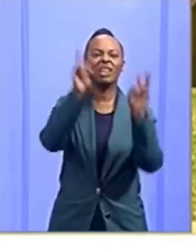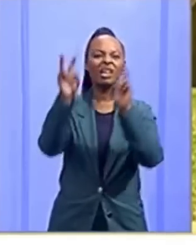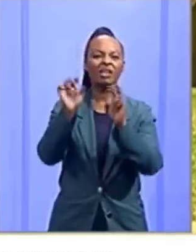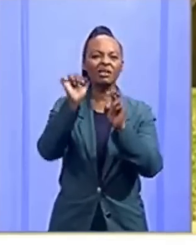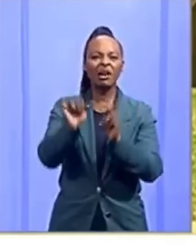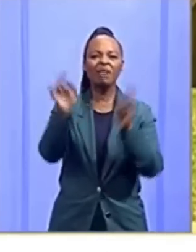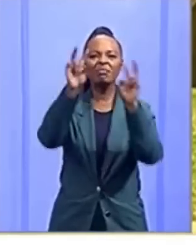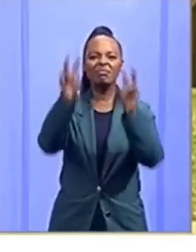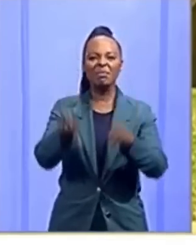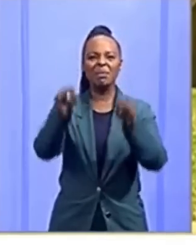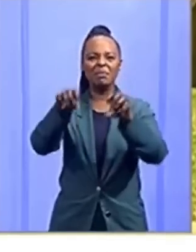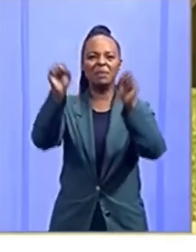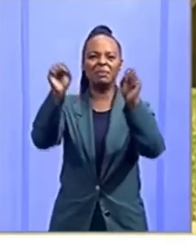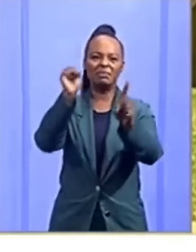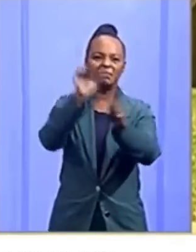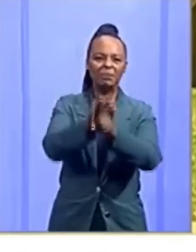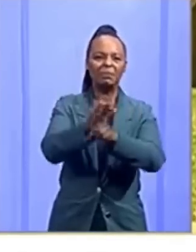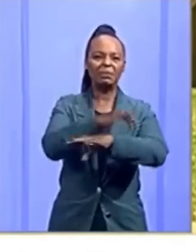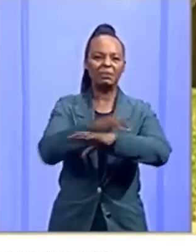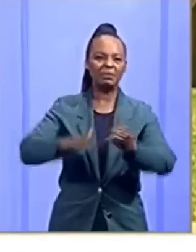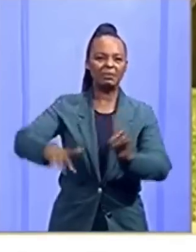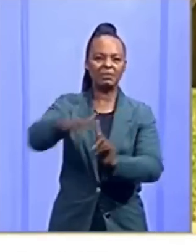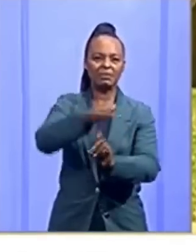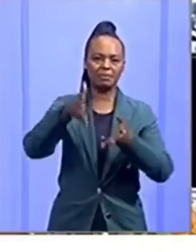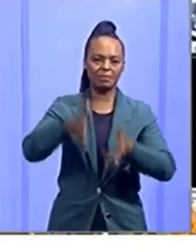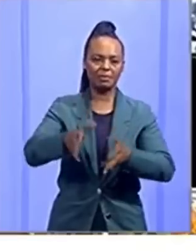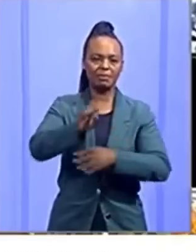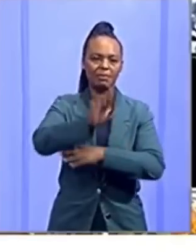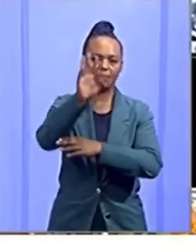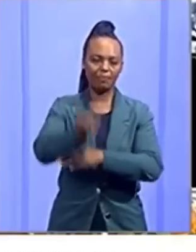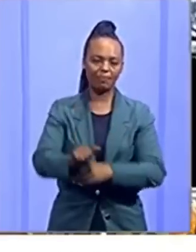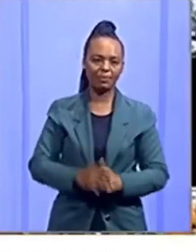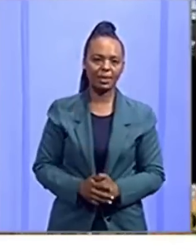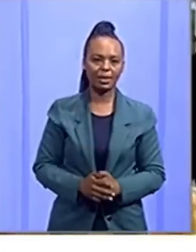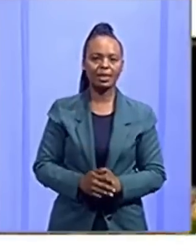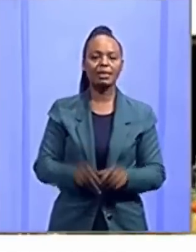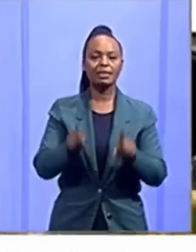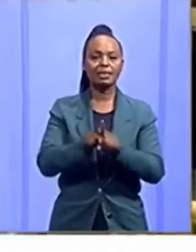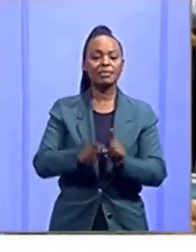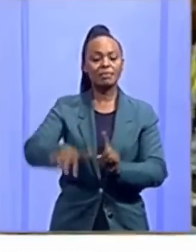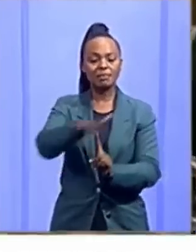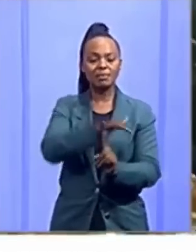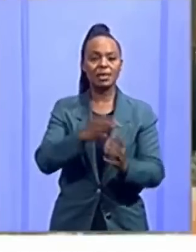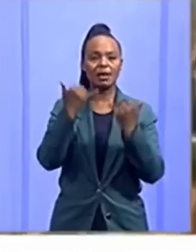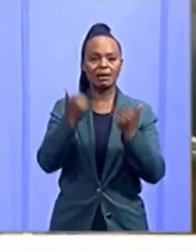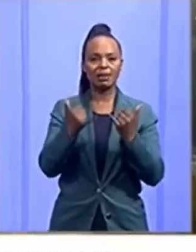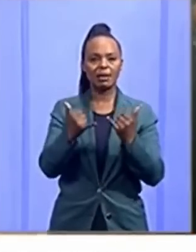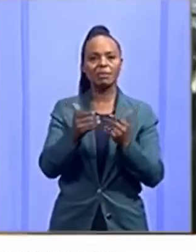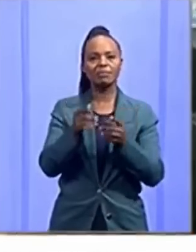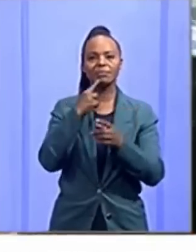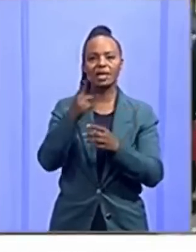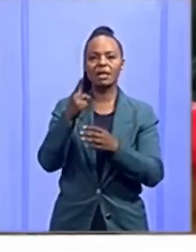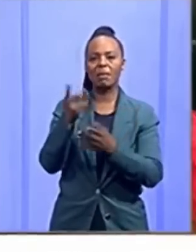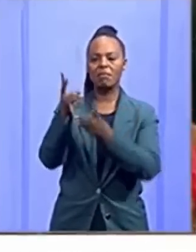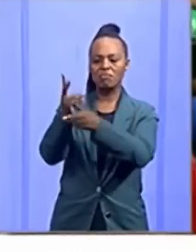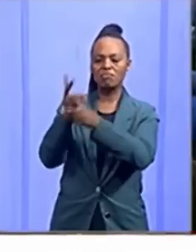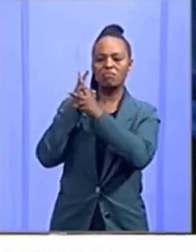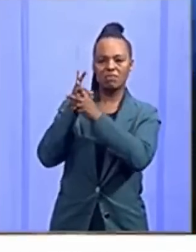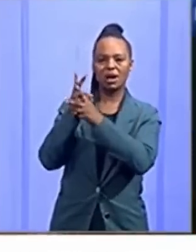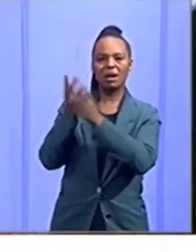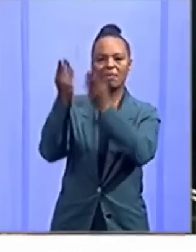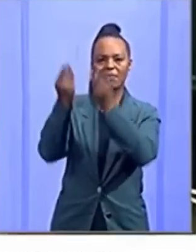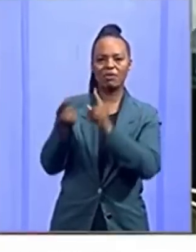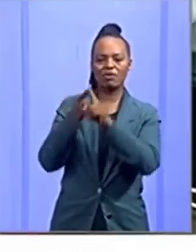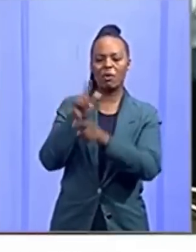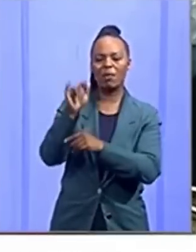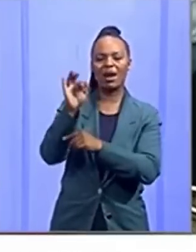le mathata a re kopaneng le ona a motlakase mo Afrika Borwa. Bolaodi bja temo ka mona Afrika Borwa gore ba adimile mašheleng go Land Bank go thuša balemi